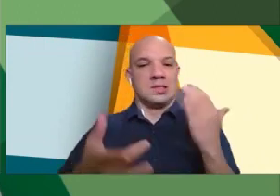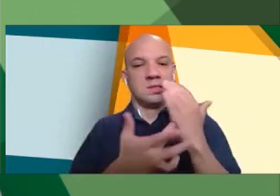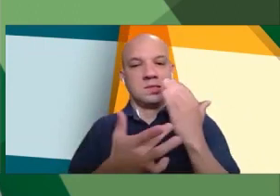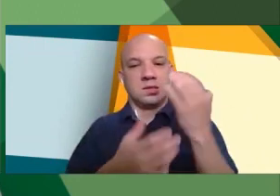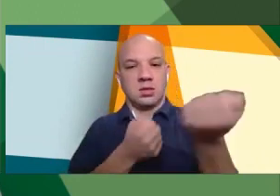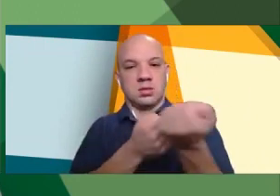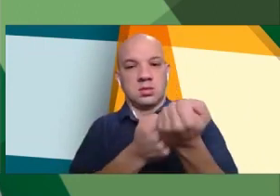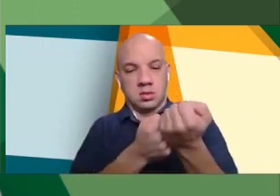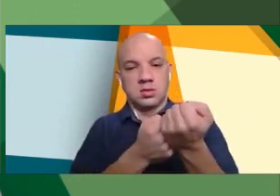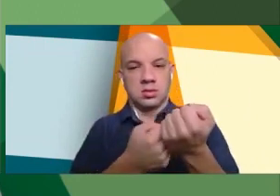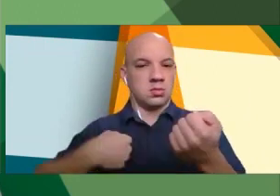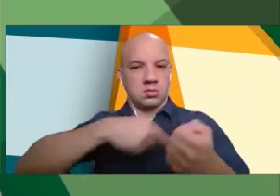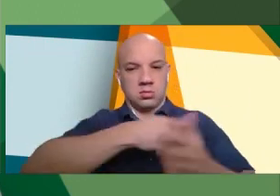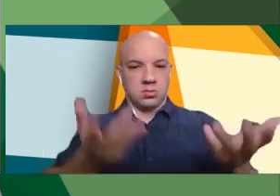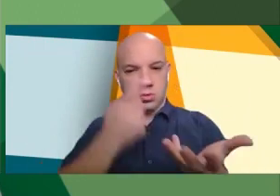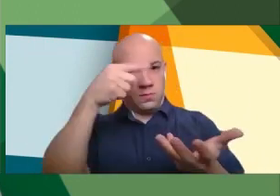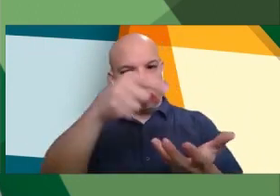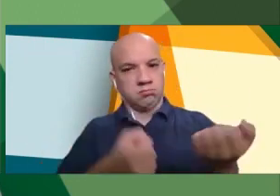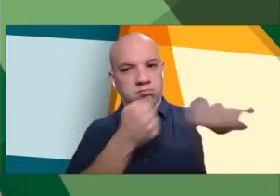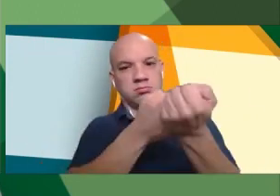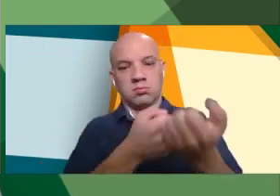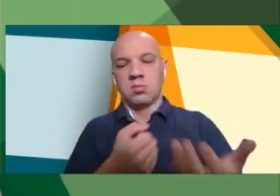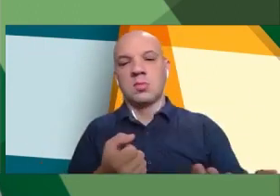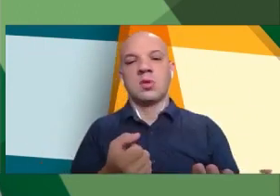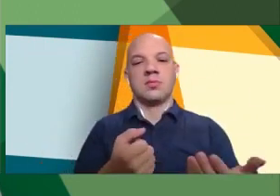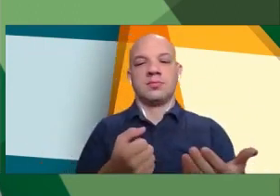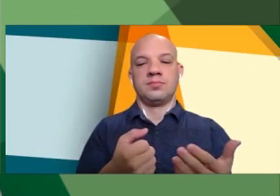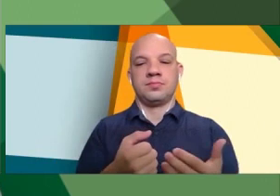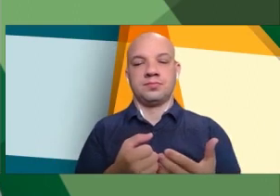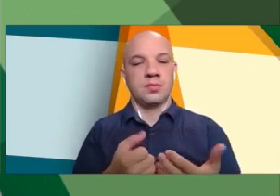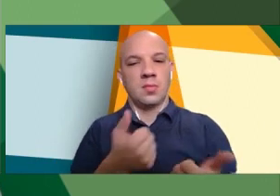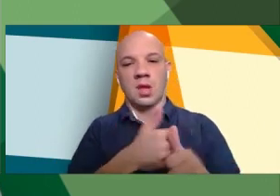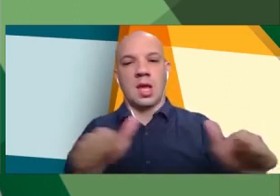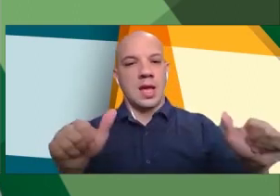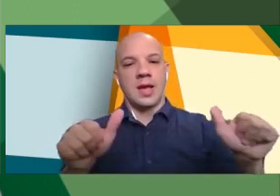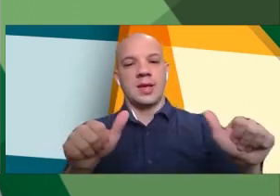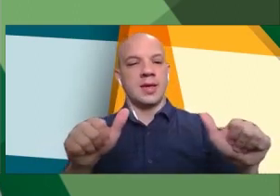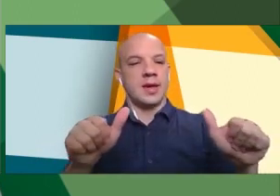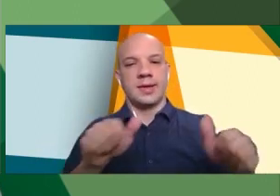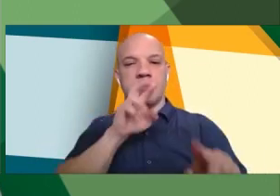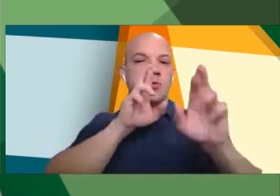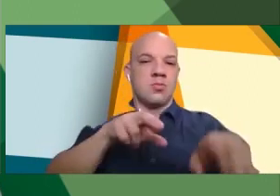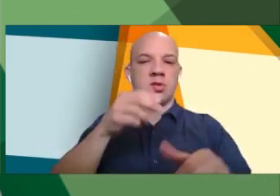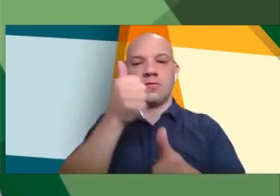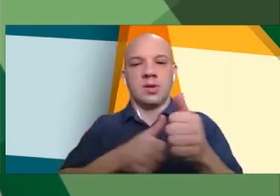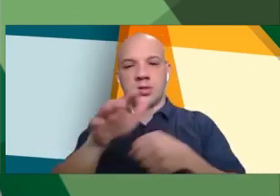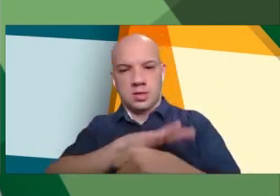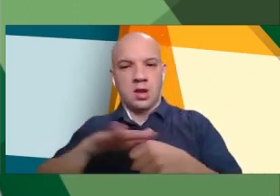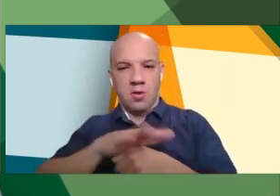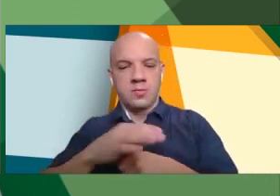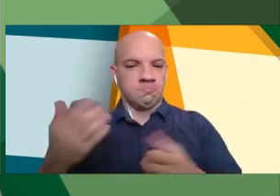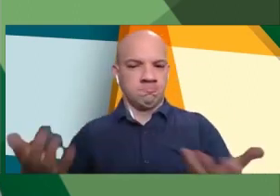assistance. We are here for you guys, complying with reporting for each area. And this is